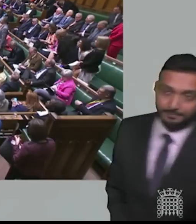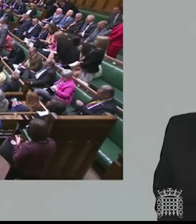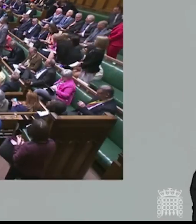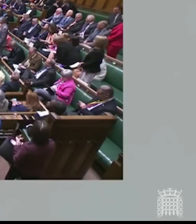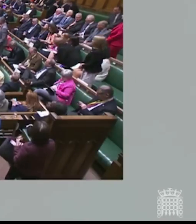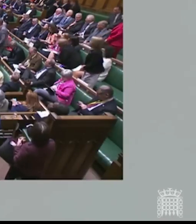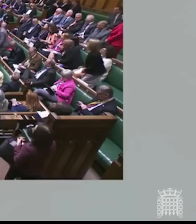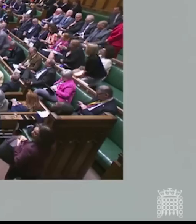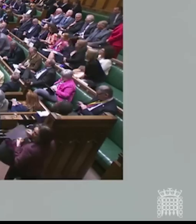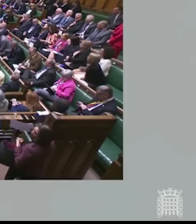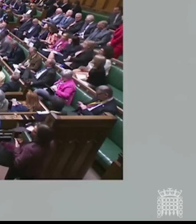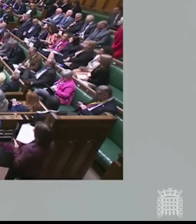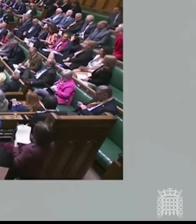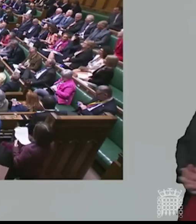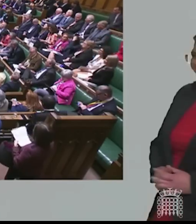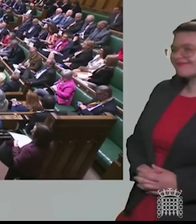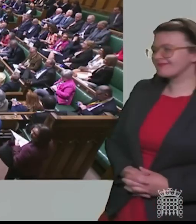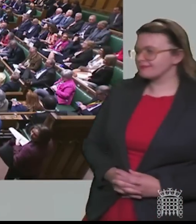from Darlington has raised over